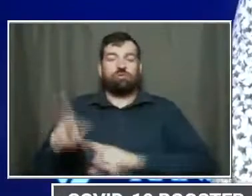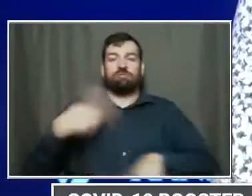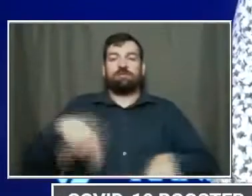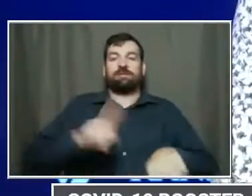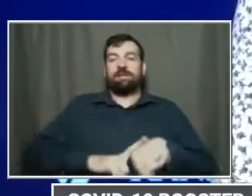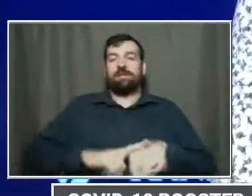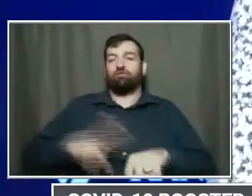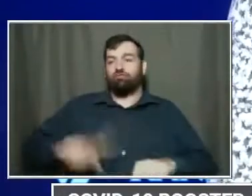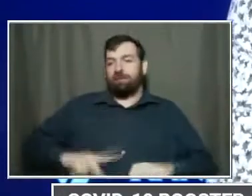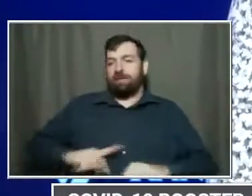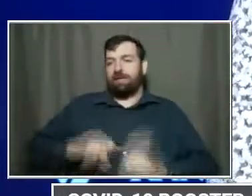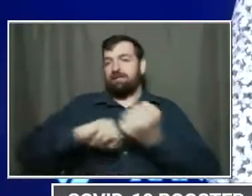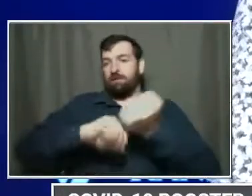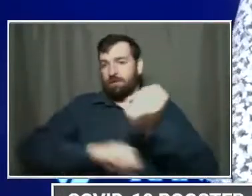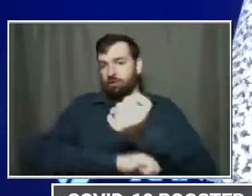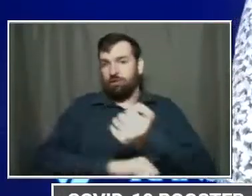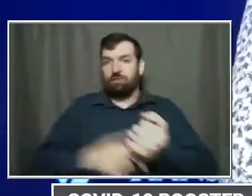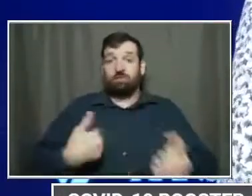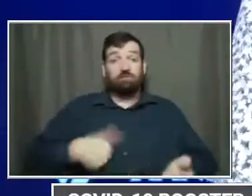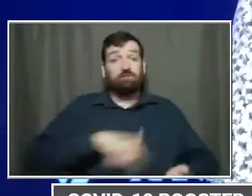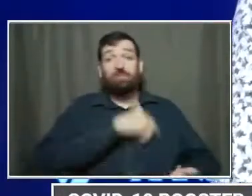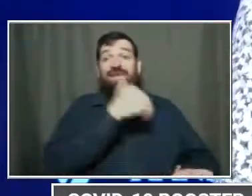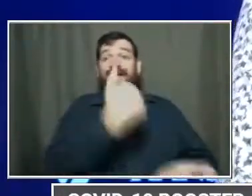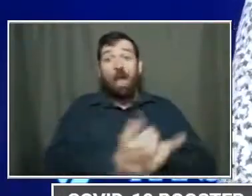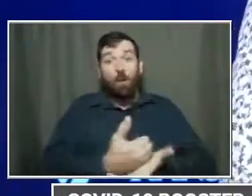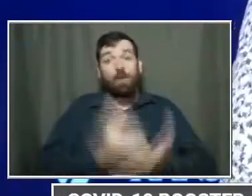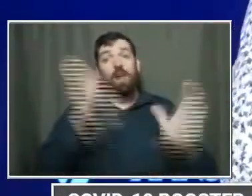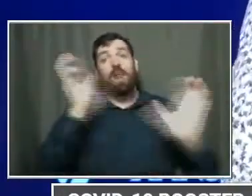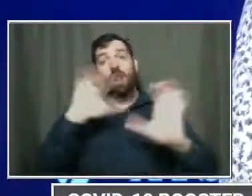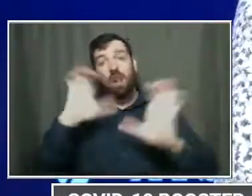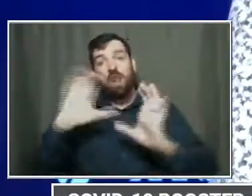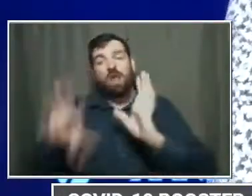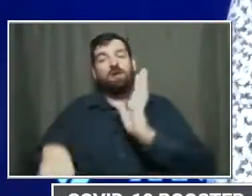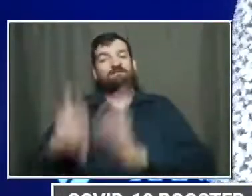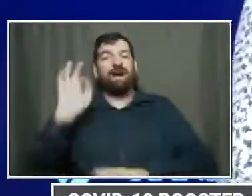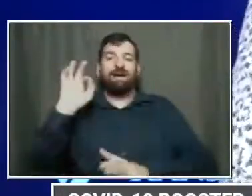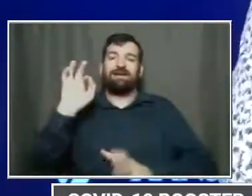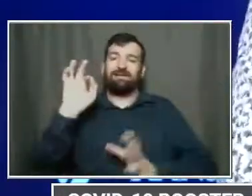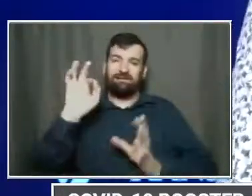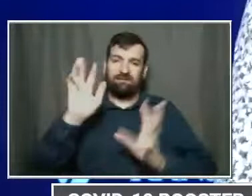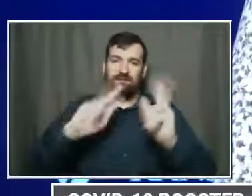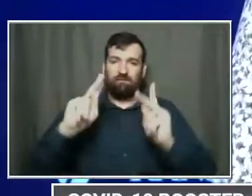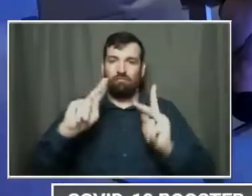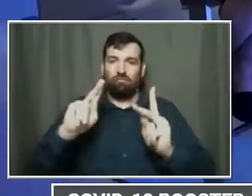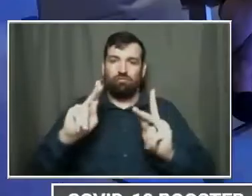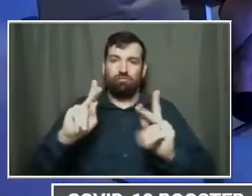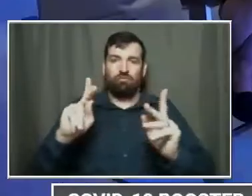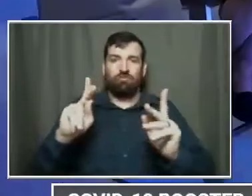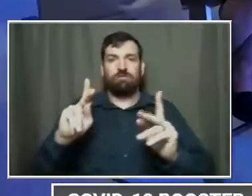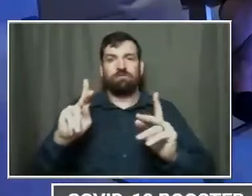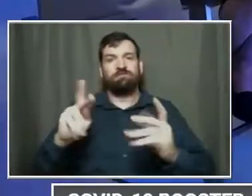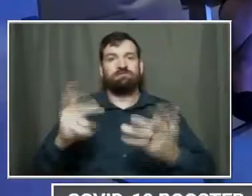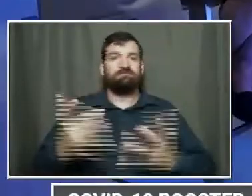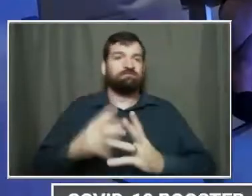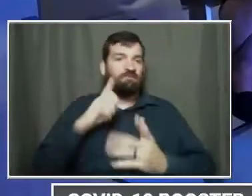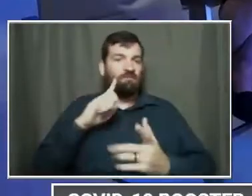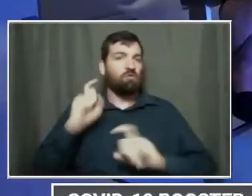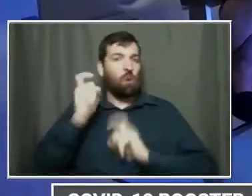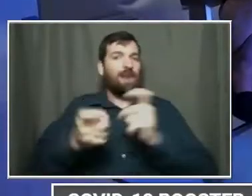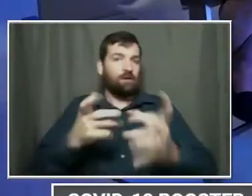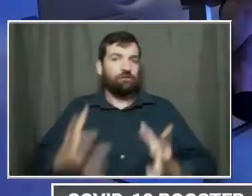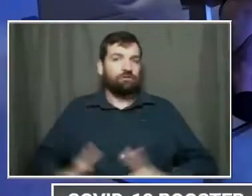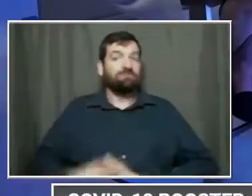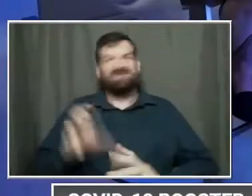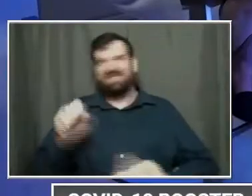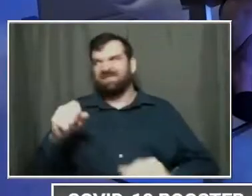And we try to help the search to help people find live donors. That's got to be really rewarding for you. Yeah,